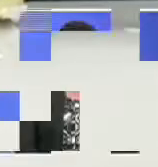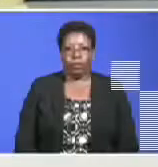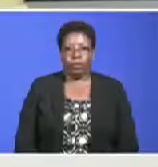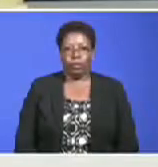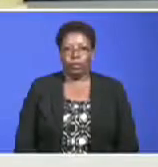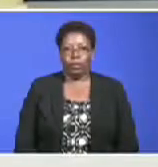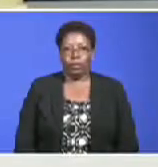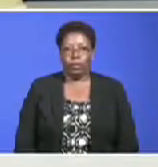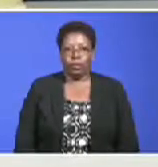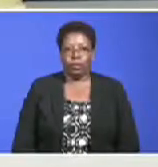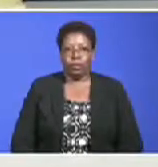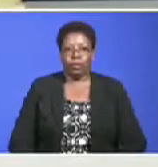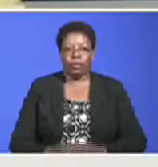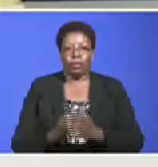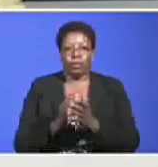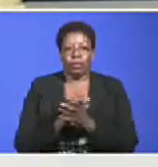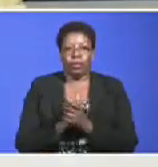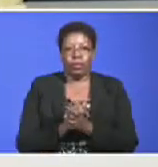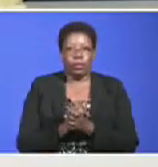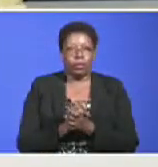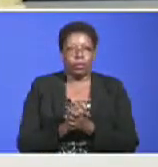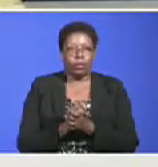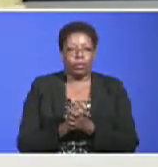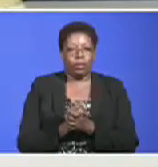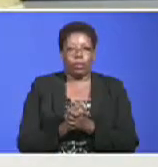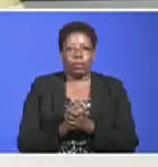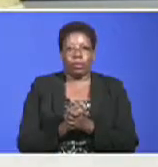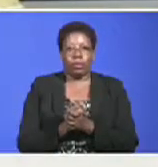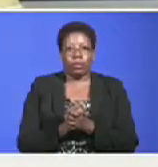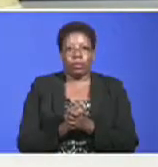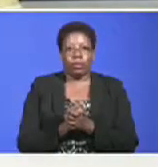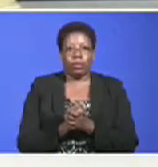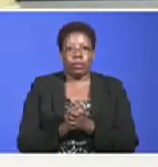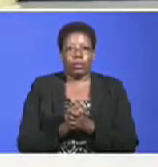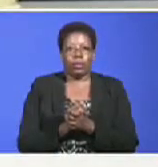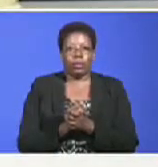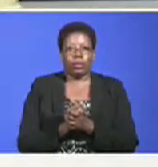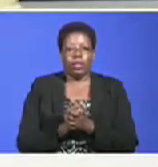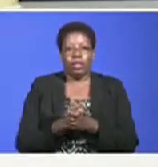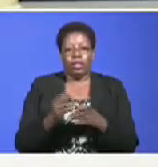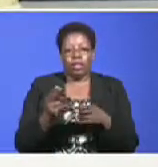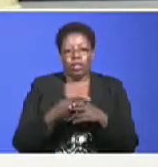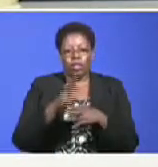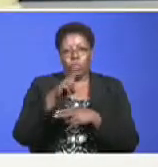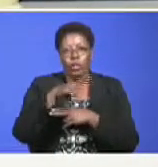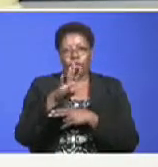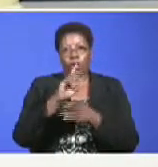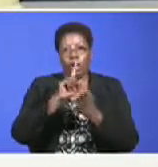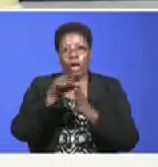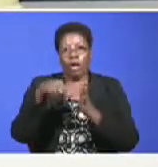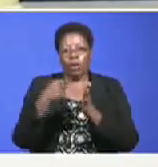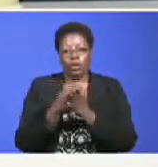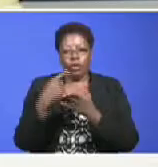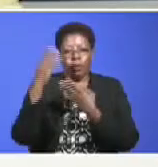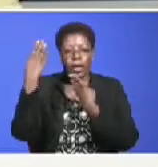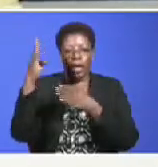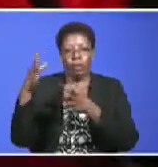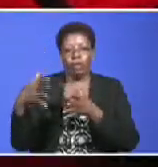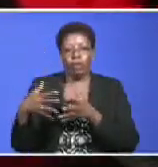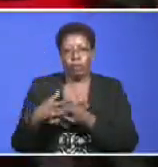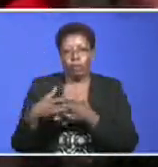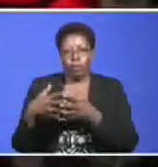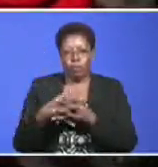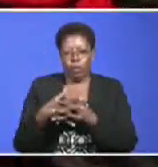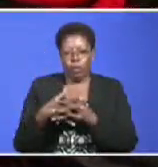Good evening, Bombers. I'm Amajal Knowles with your ZNS Total Sports. We're roughly 24 hours out from the Makers Wanted Bahamas Bowl, and the University of